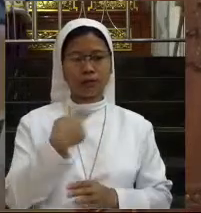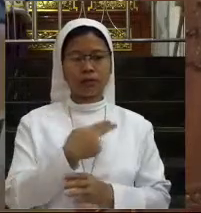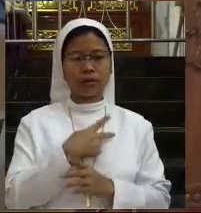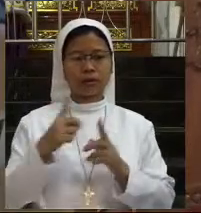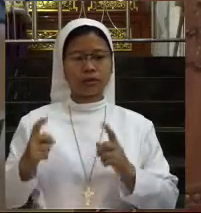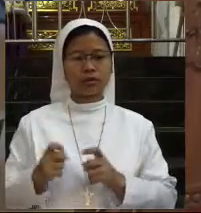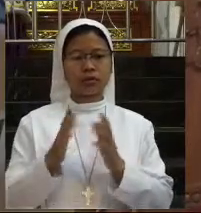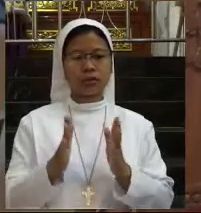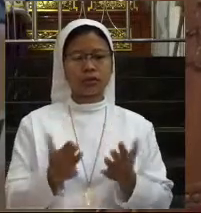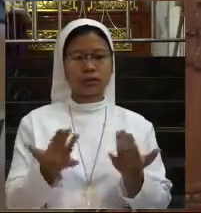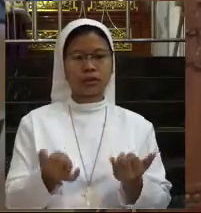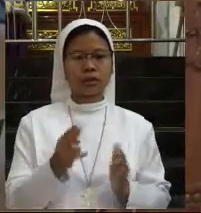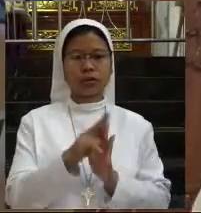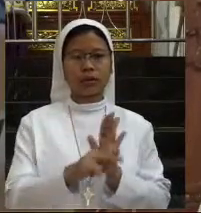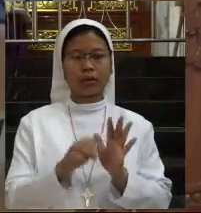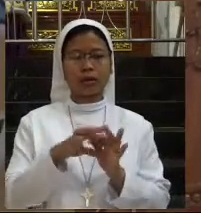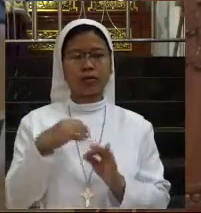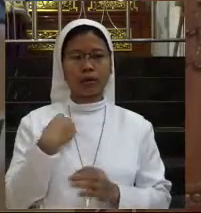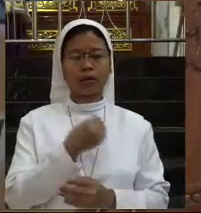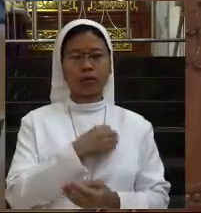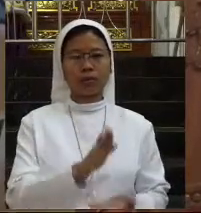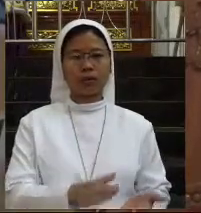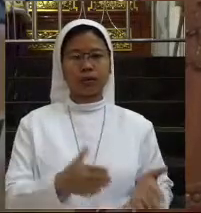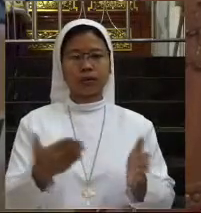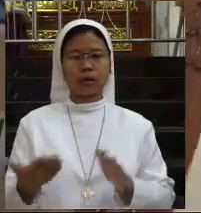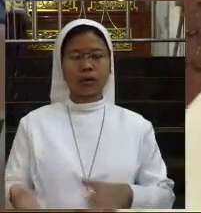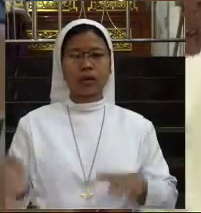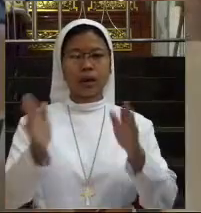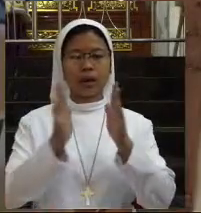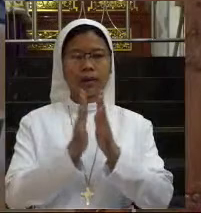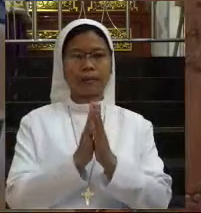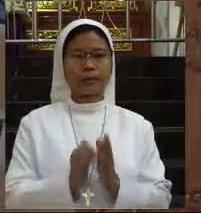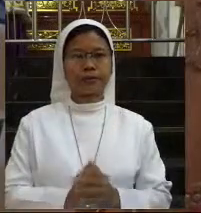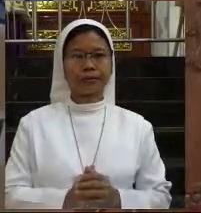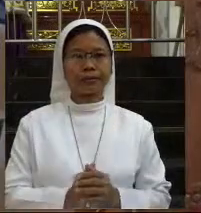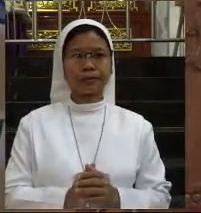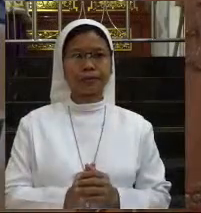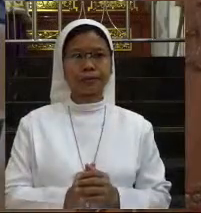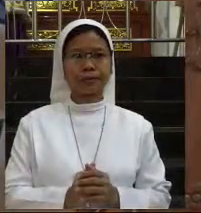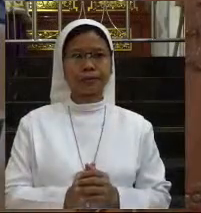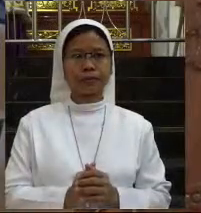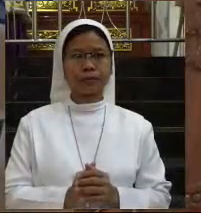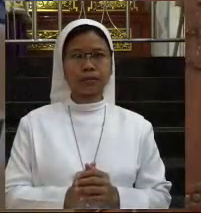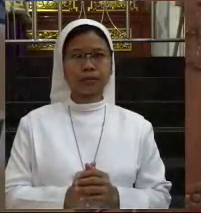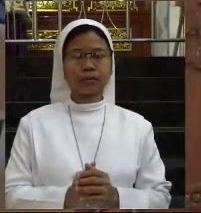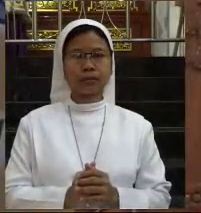Holy Mary, Mother of God, pray for us sinners, now and at the hour of our death. Amen.